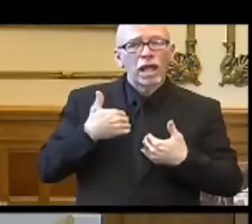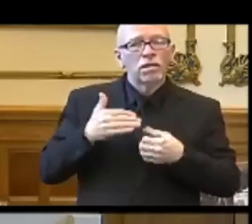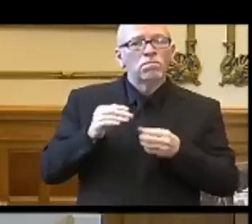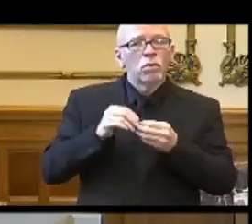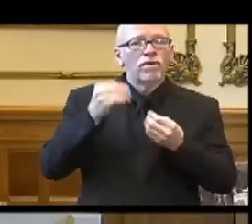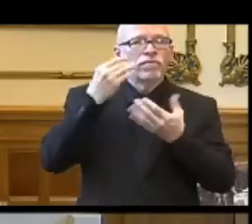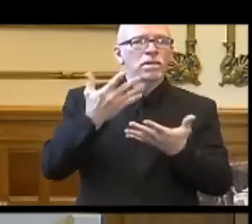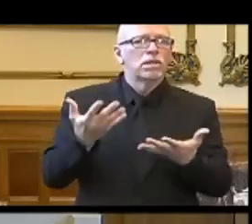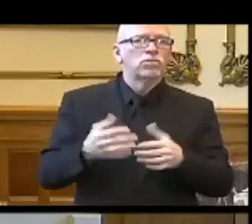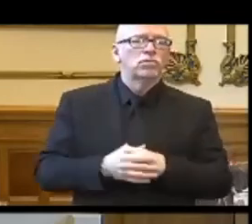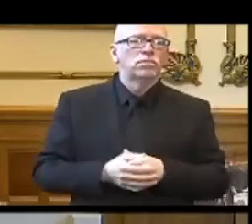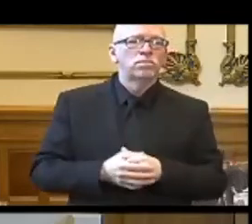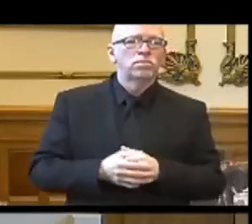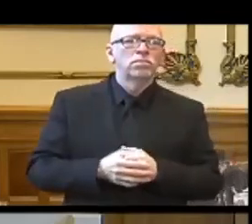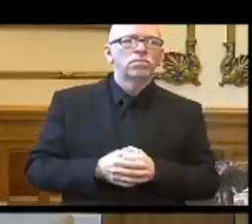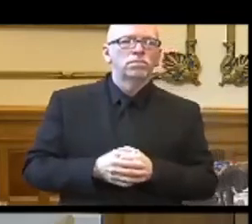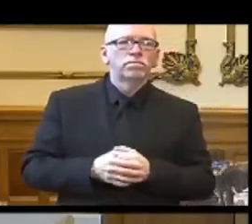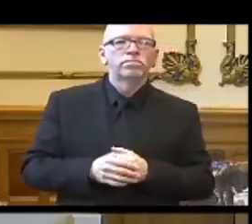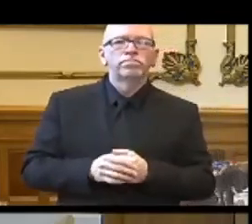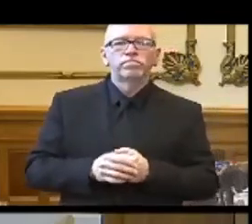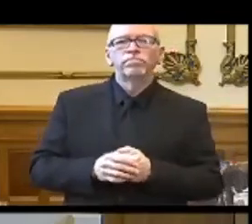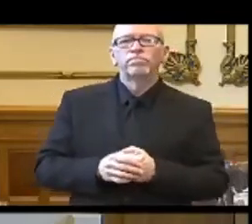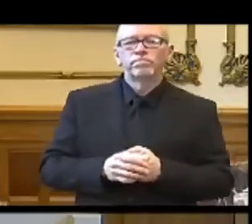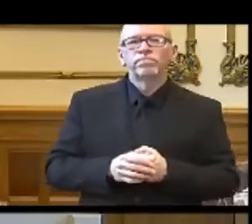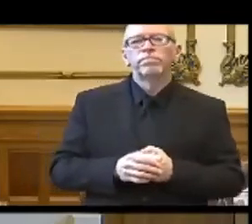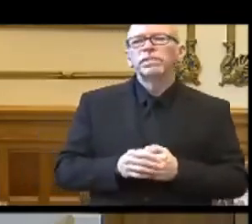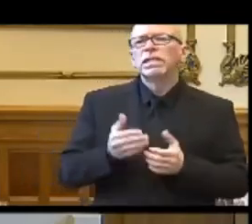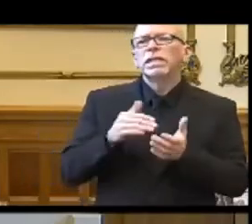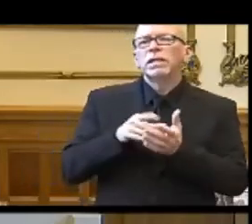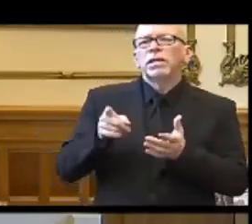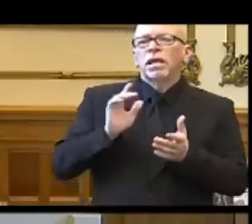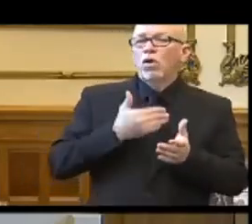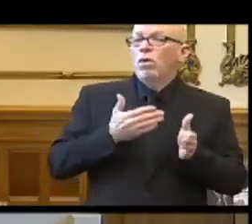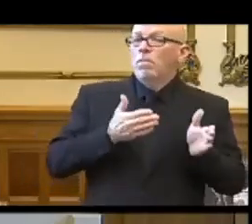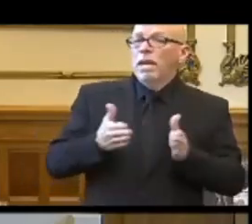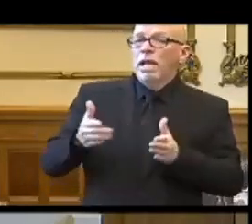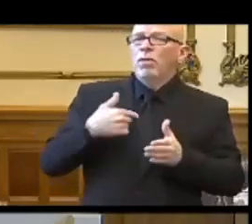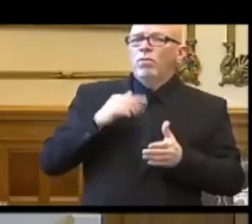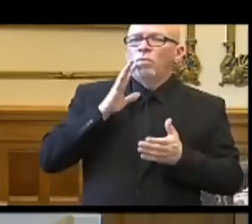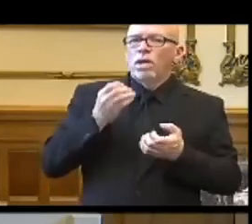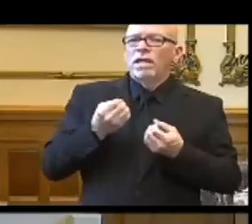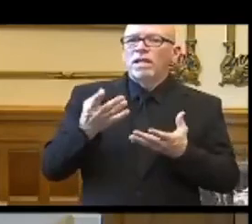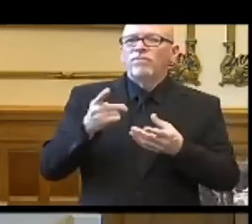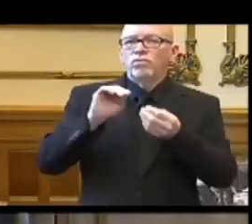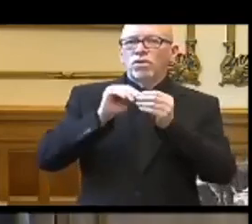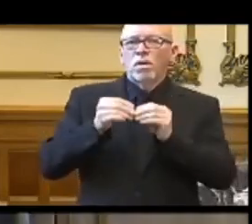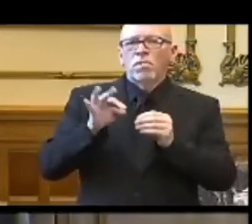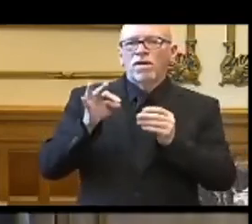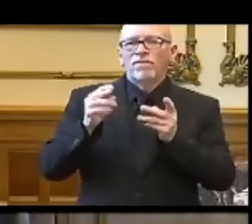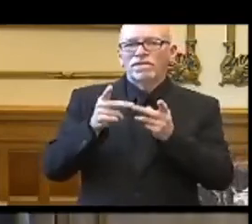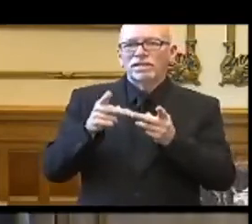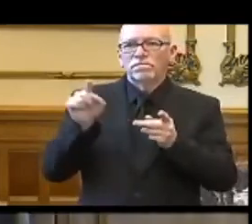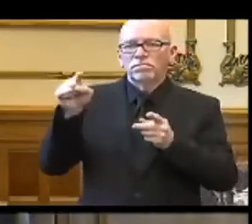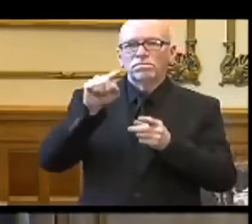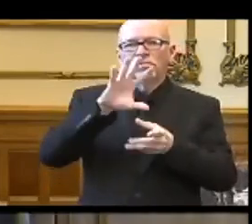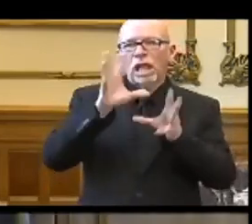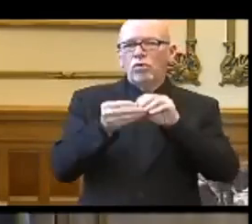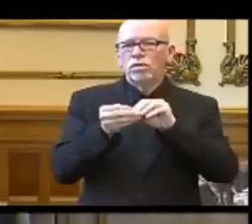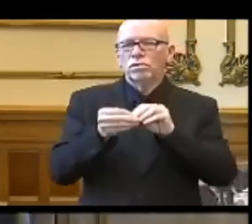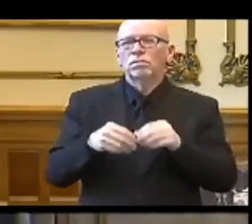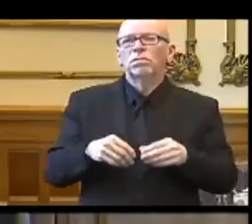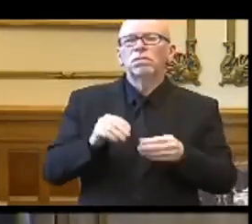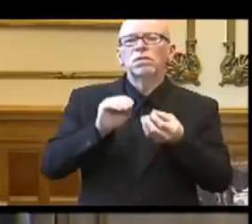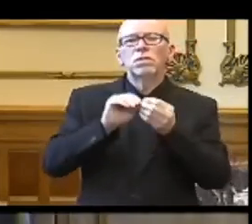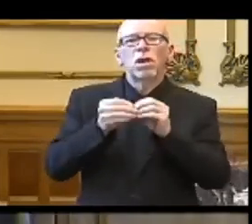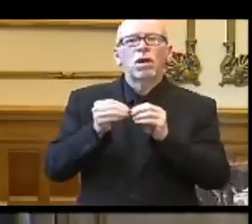need. So again, the plan is to give you numbers of facilities in an aggregate, the numbers